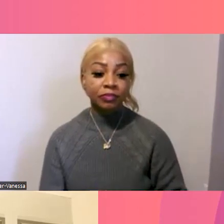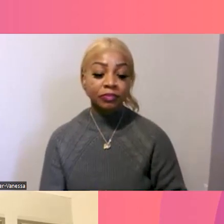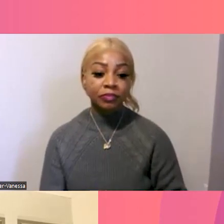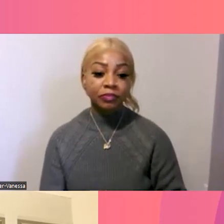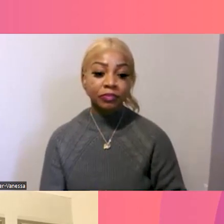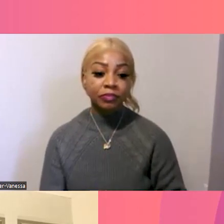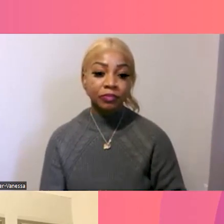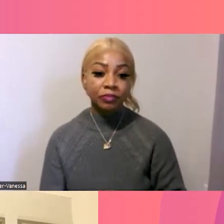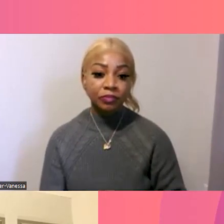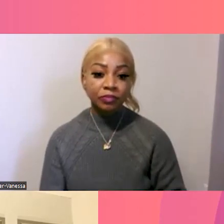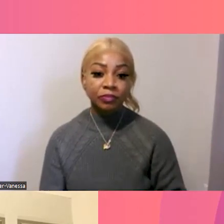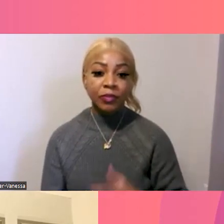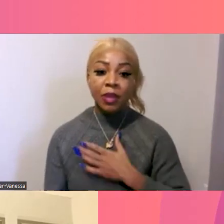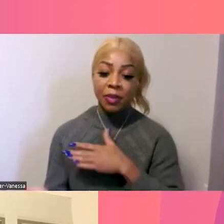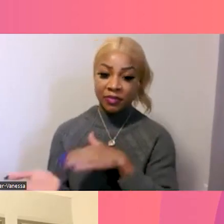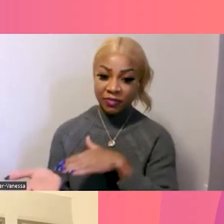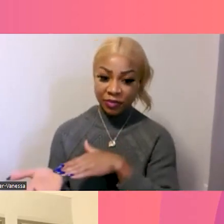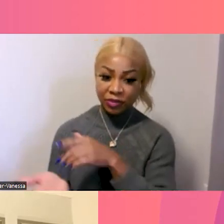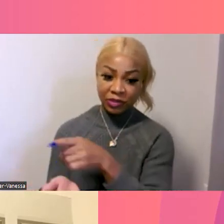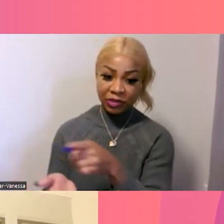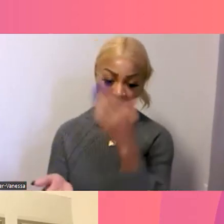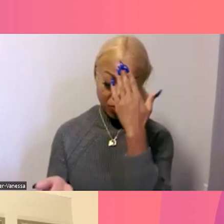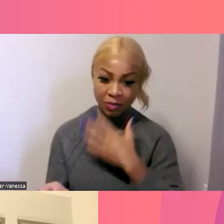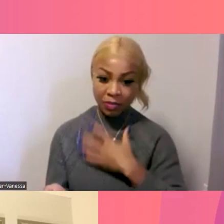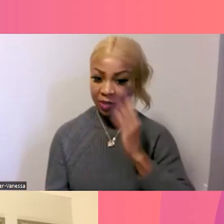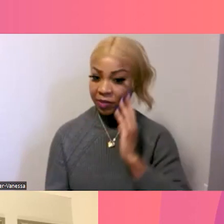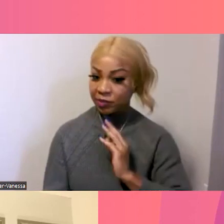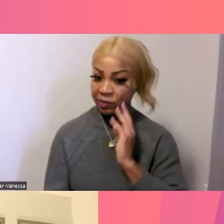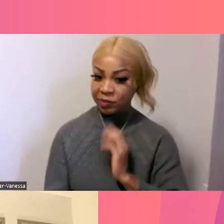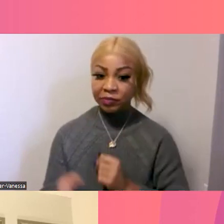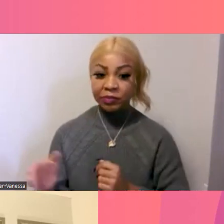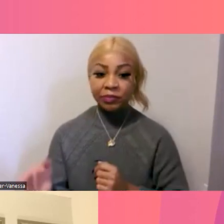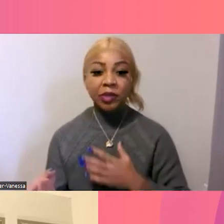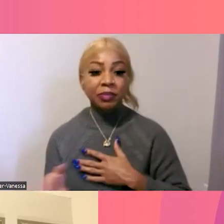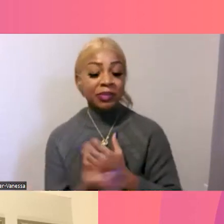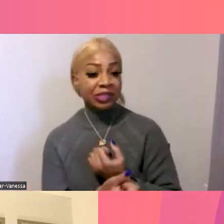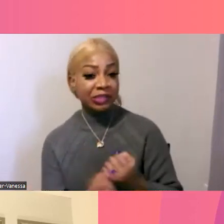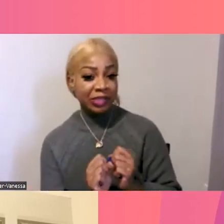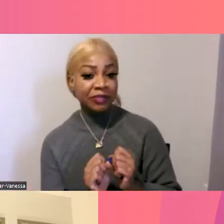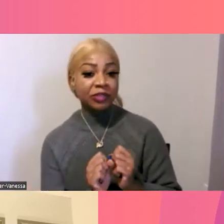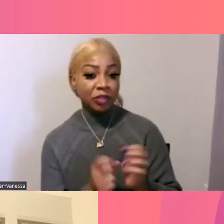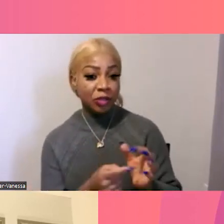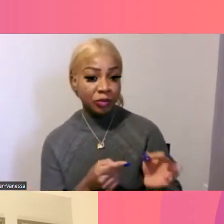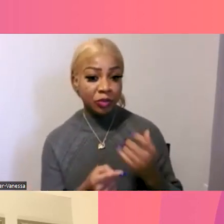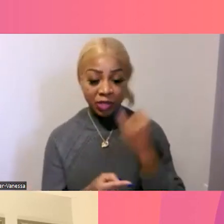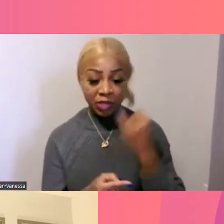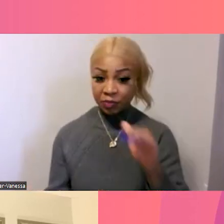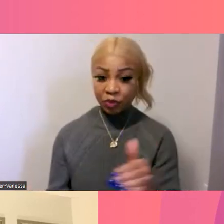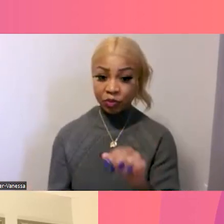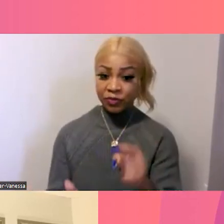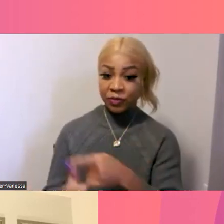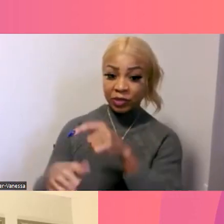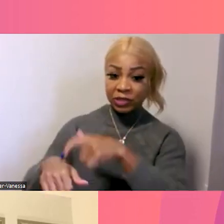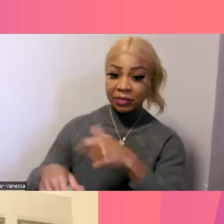my physicians know my experience. One of my go-to safety mechanisms for myself is when I introduce myself to a new one, I say, yeah, and I'm